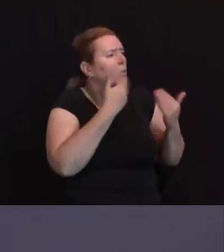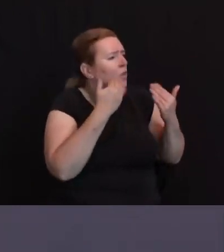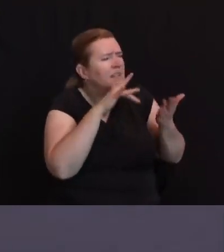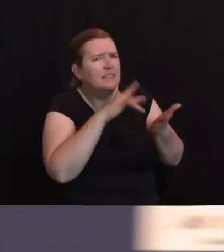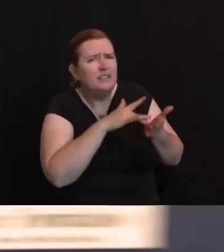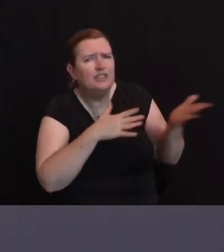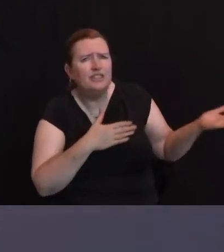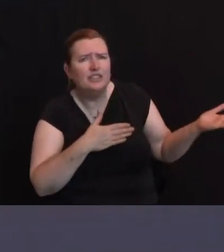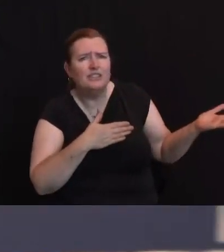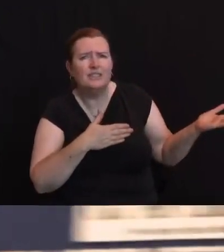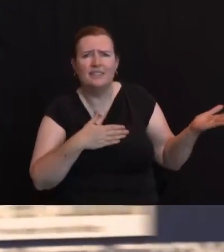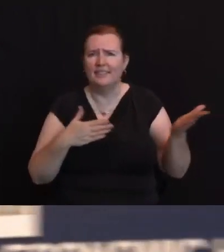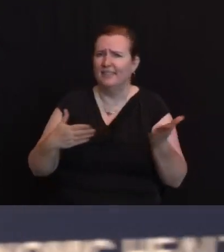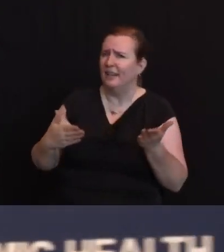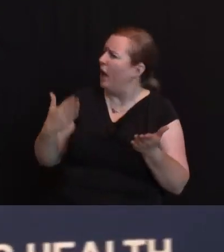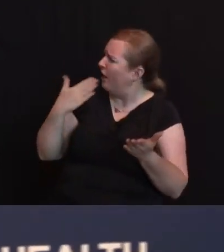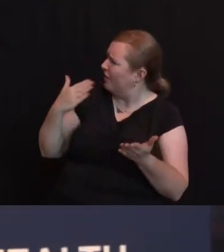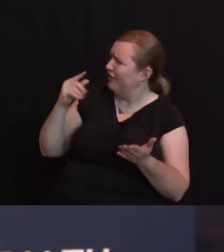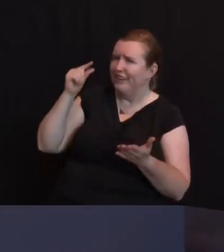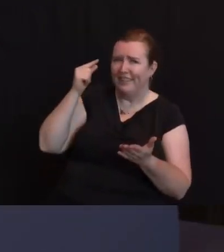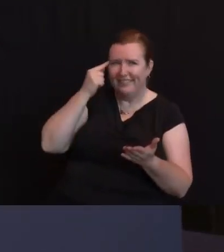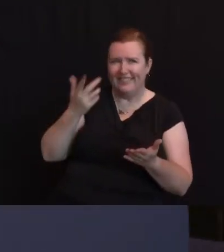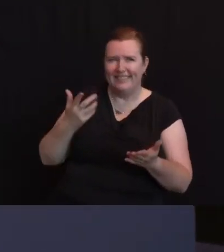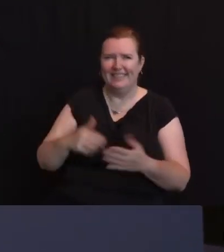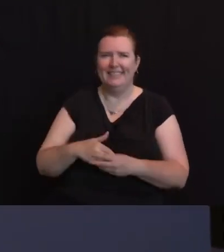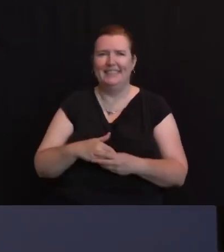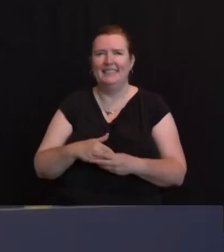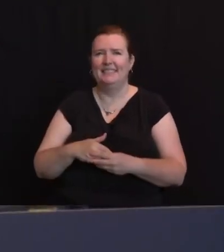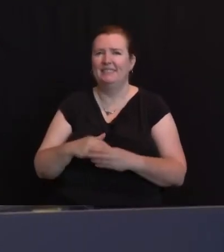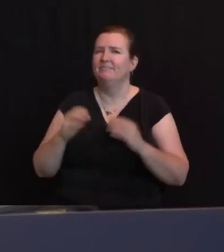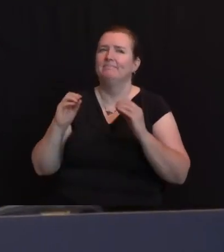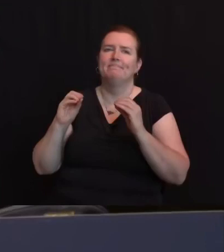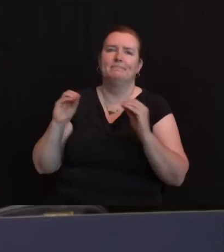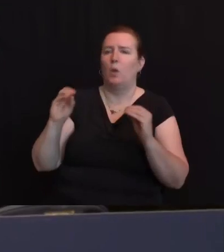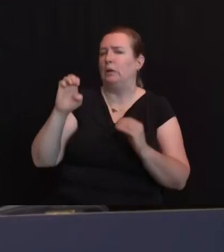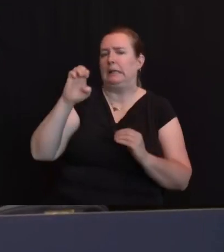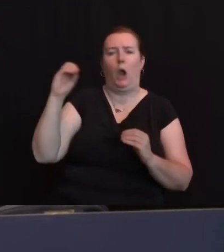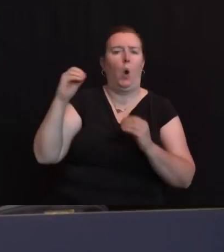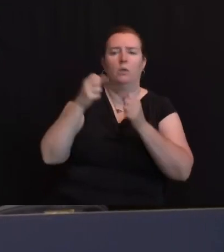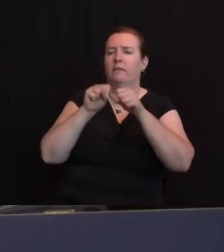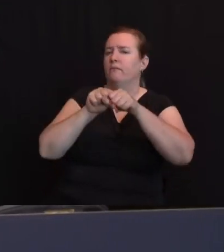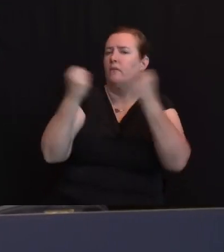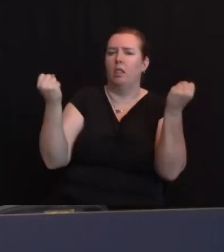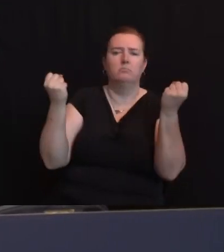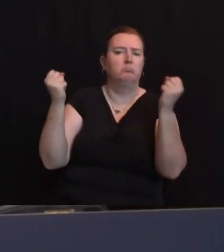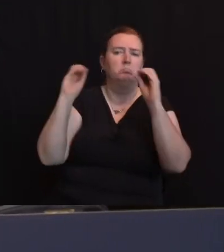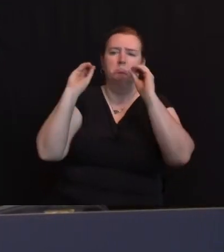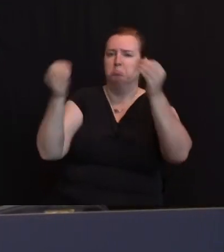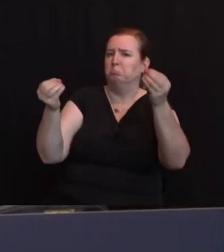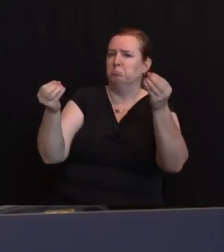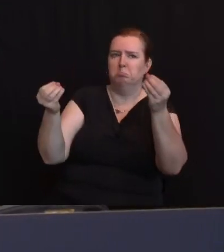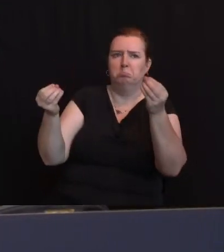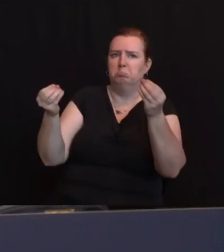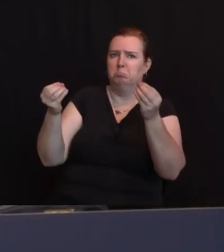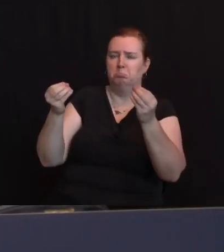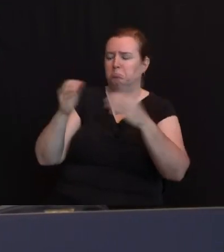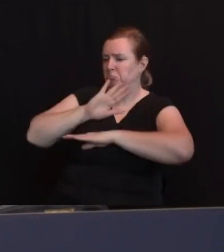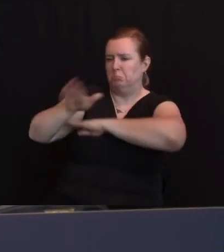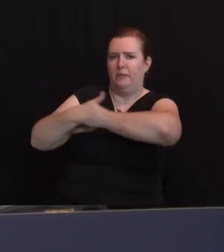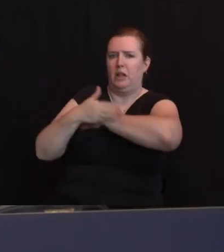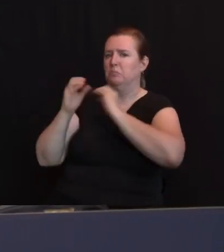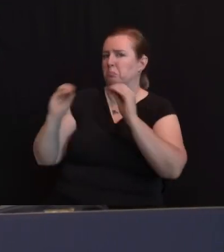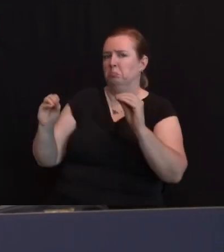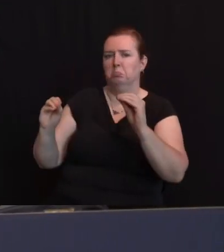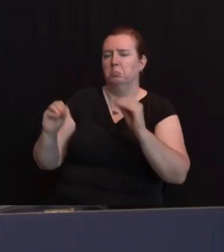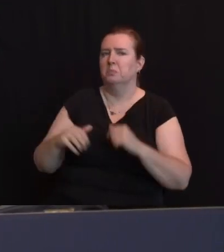leadership. Thanks, Governor. Good afternoon. There were no executive order compliance issues reported to the Rock overnight. And